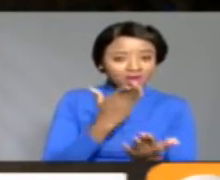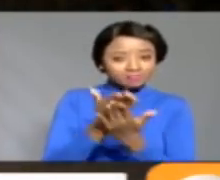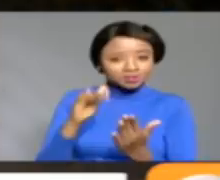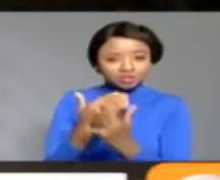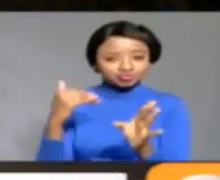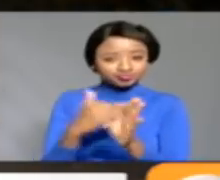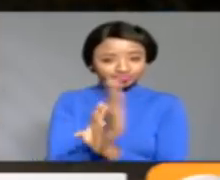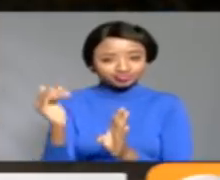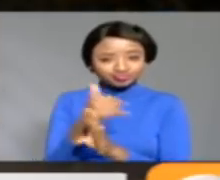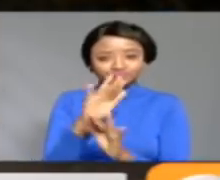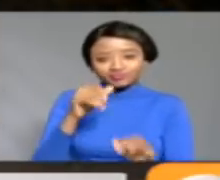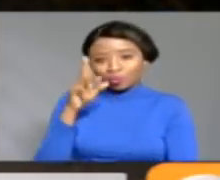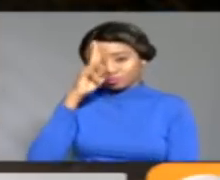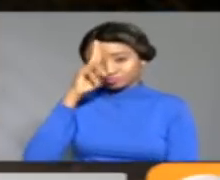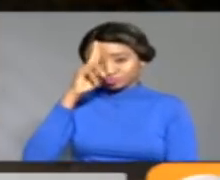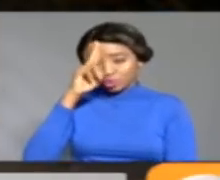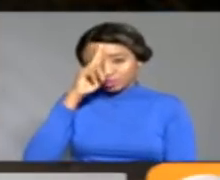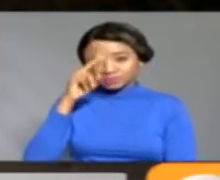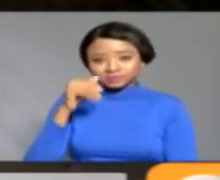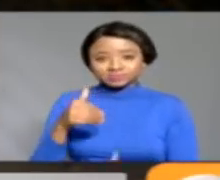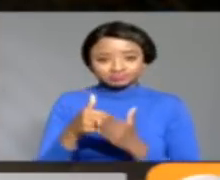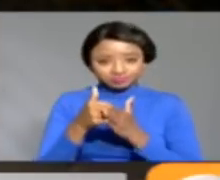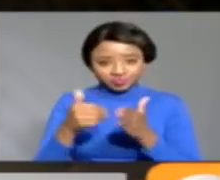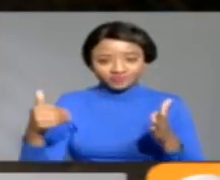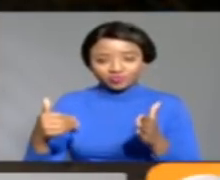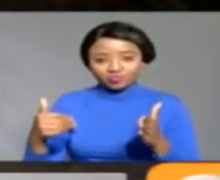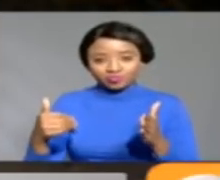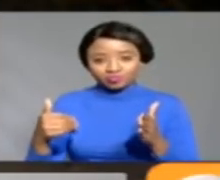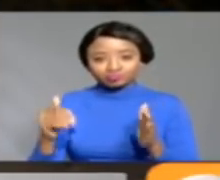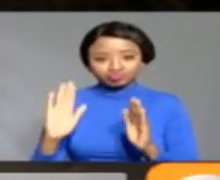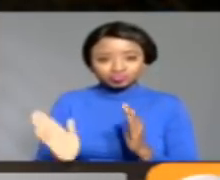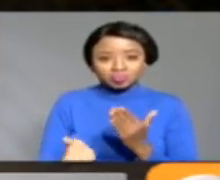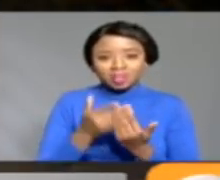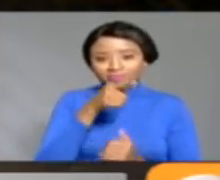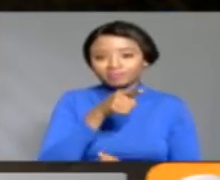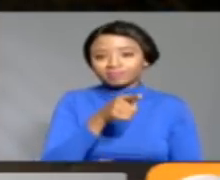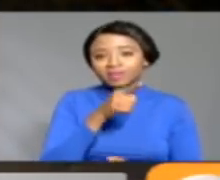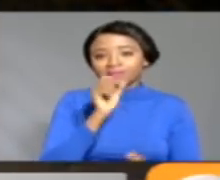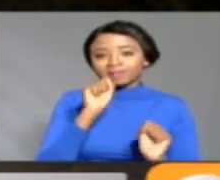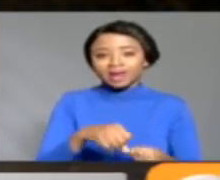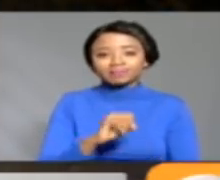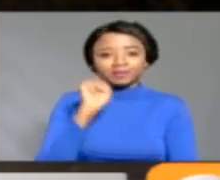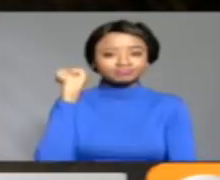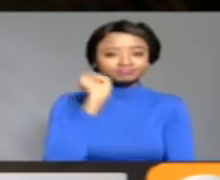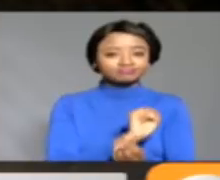the police that the police had made so that they can be held for around